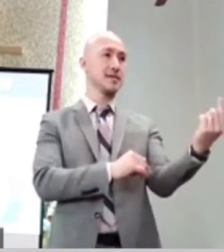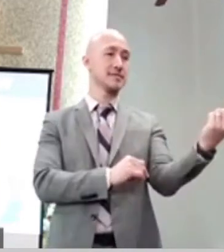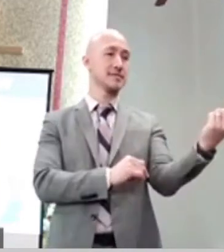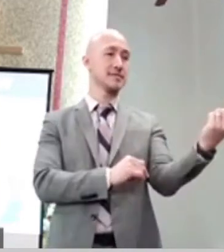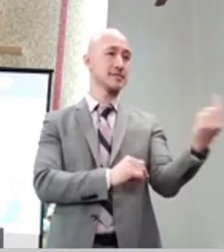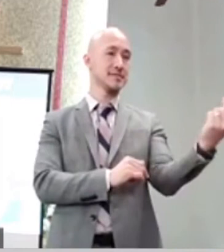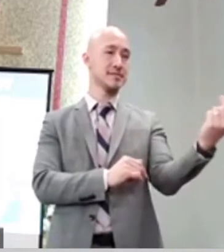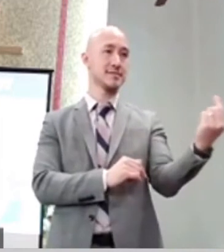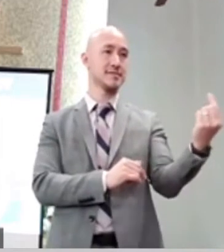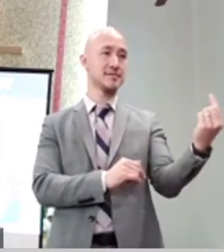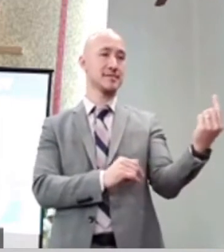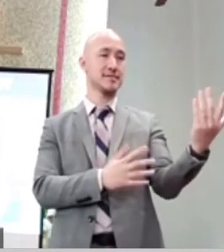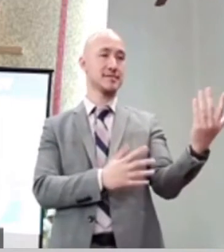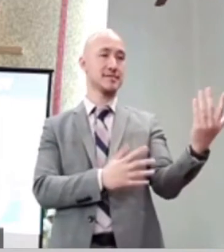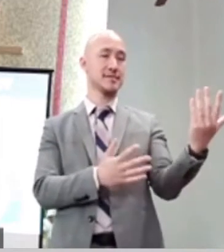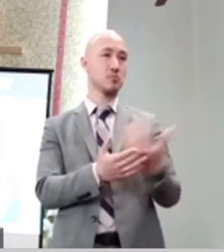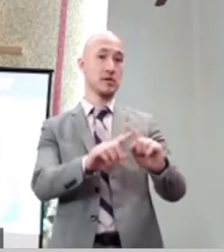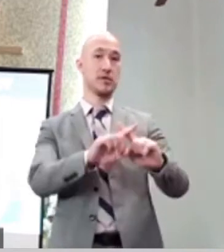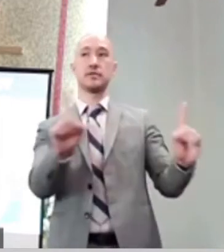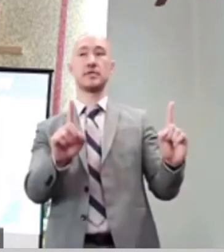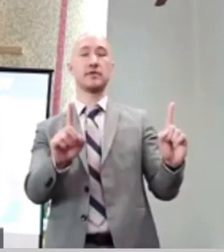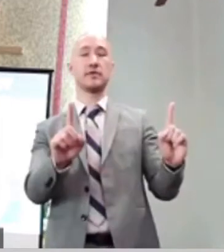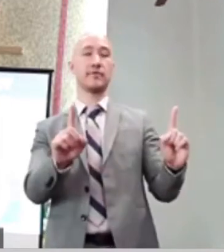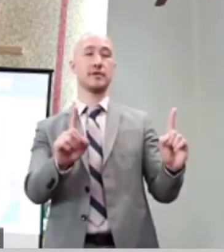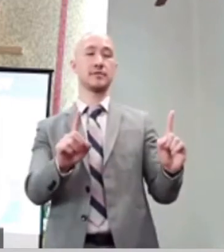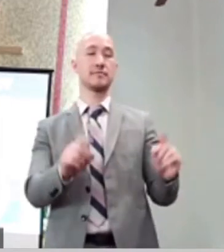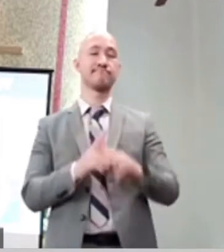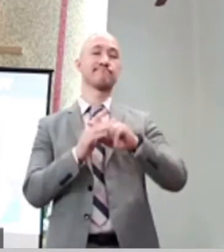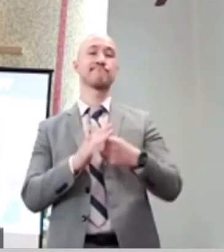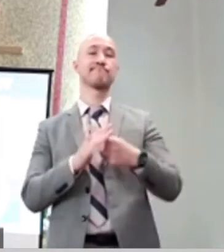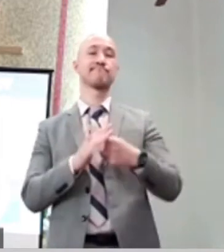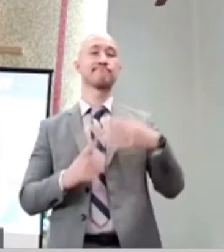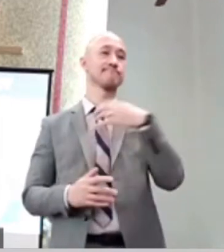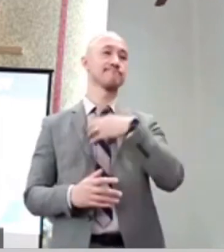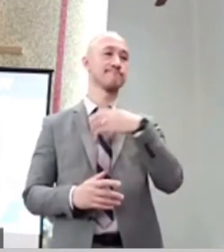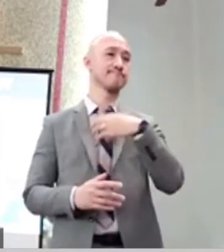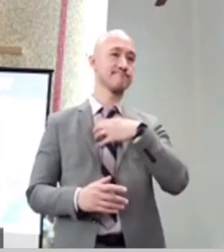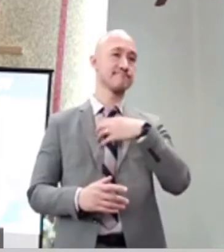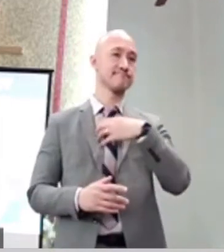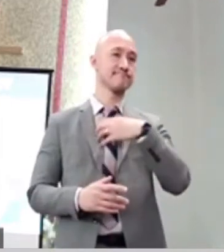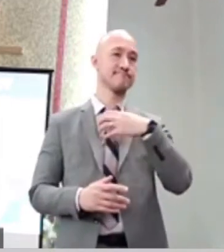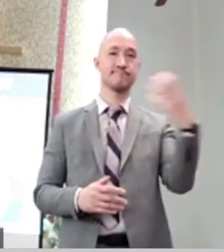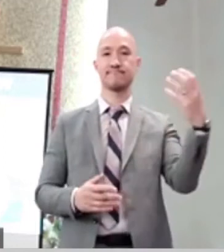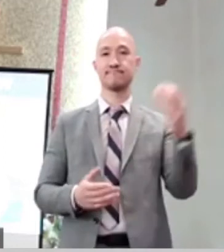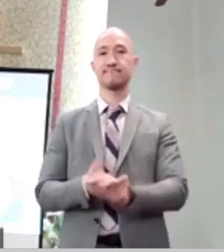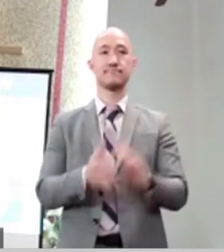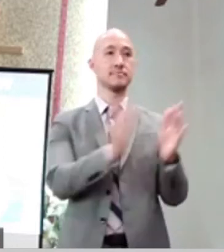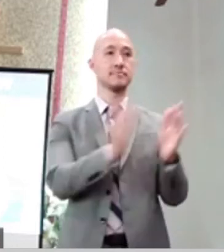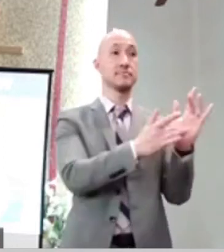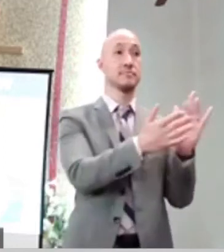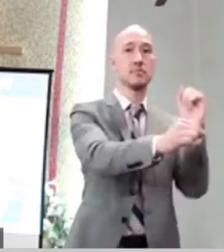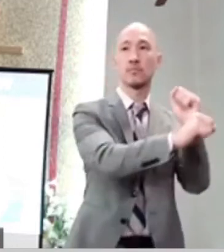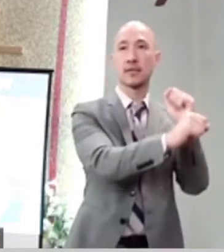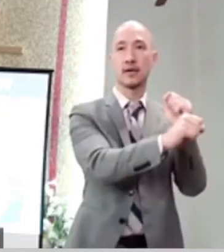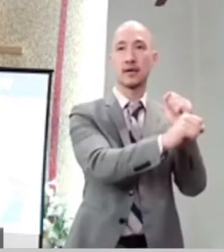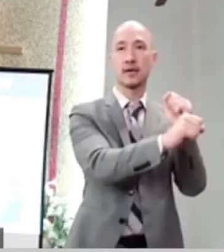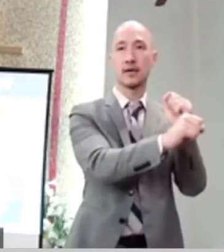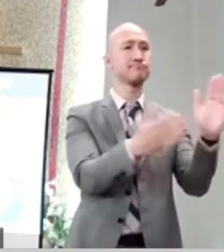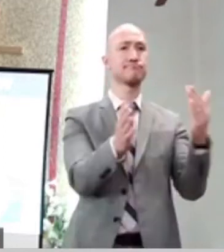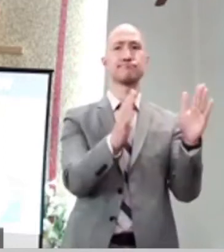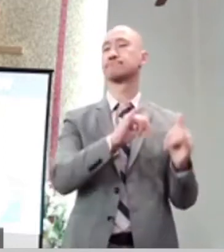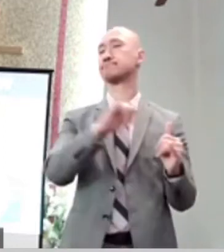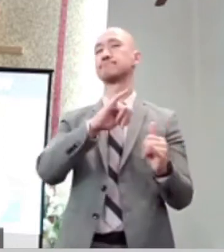expectations, they have to complain. And Jesus definitely did not match anyone's expectation. And let me tell you something. Us